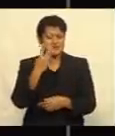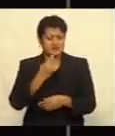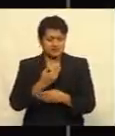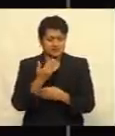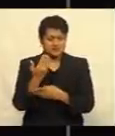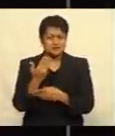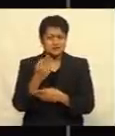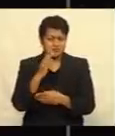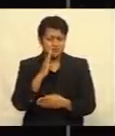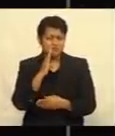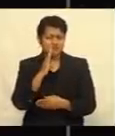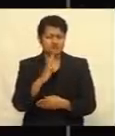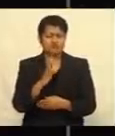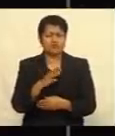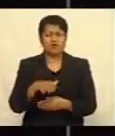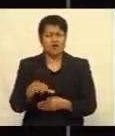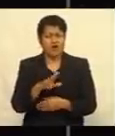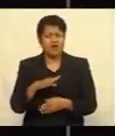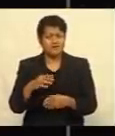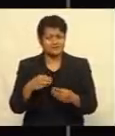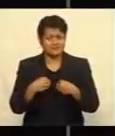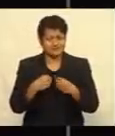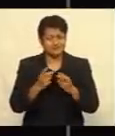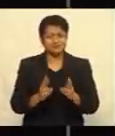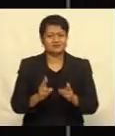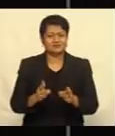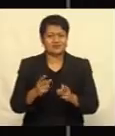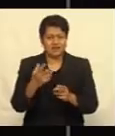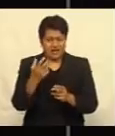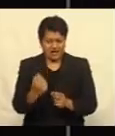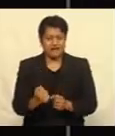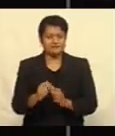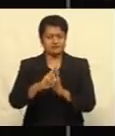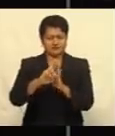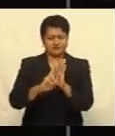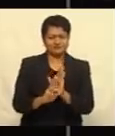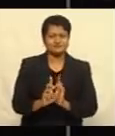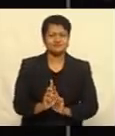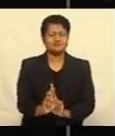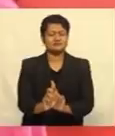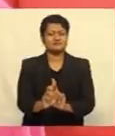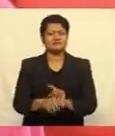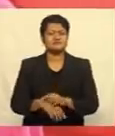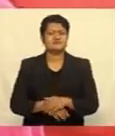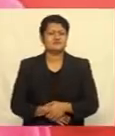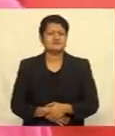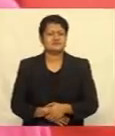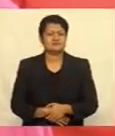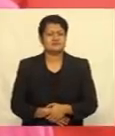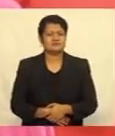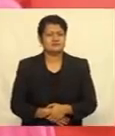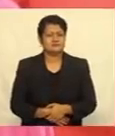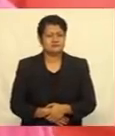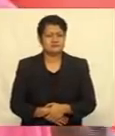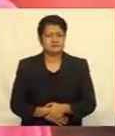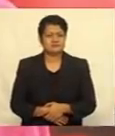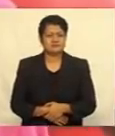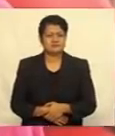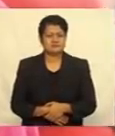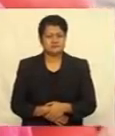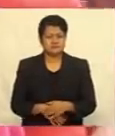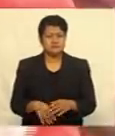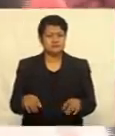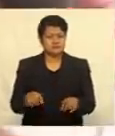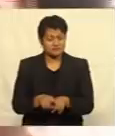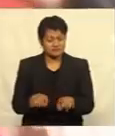are normal despite various restrictions enforced by the government. Josiah Nanunga reports. This is becoming a usual